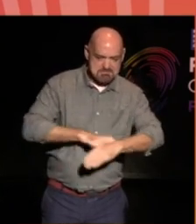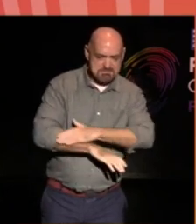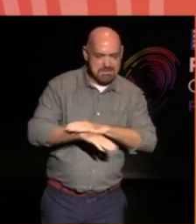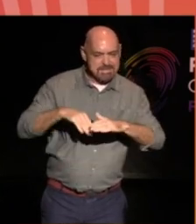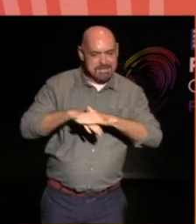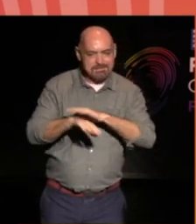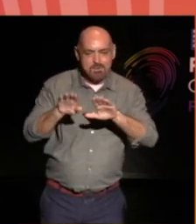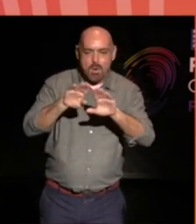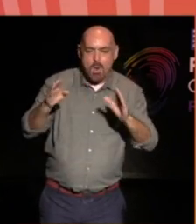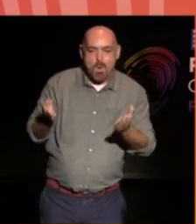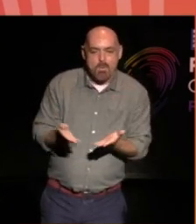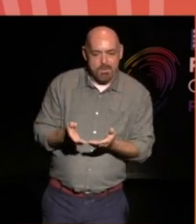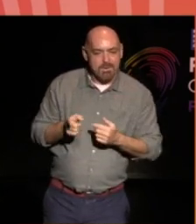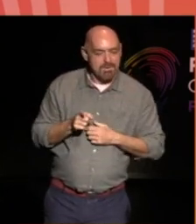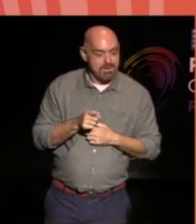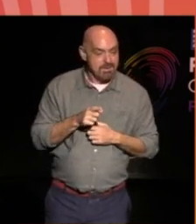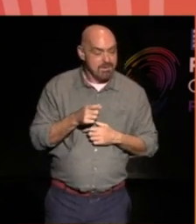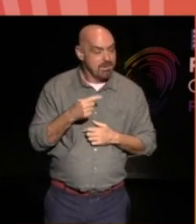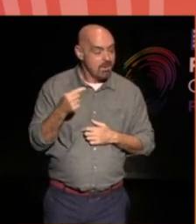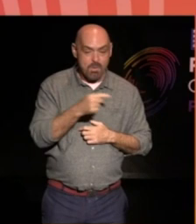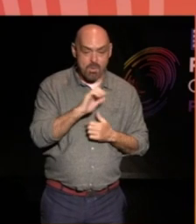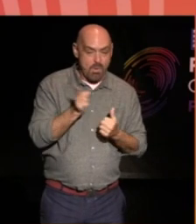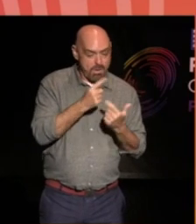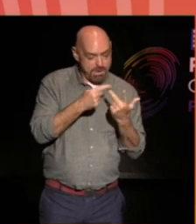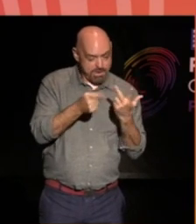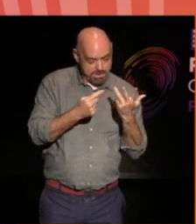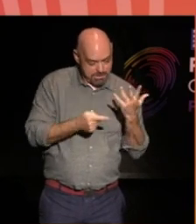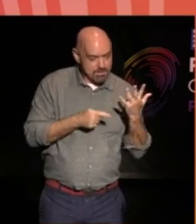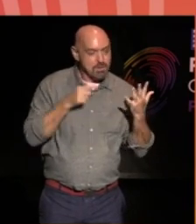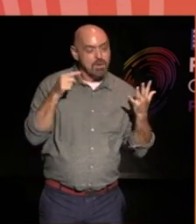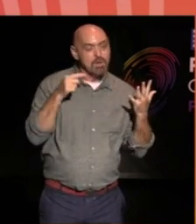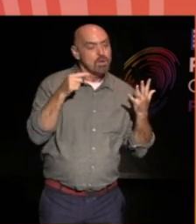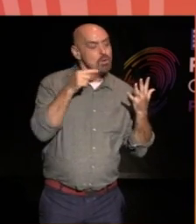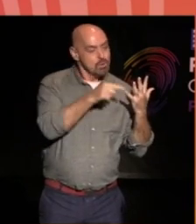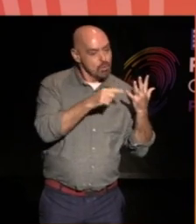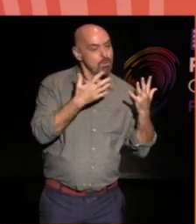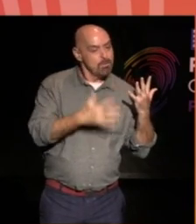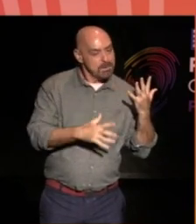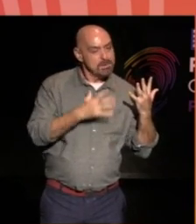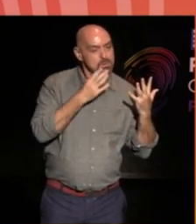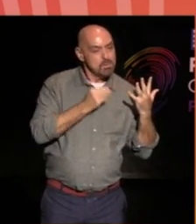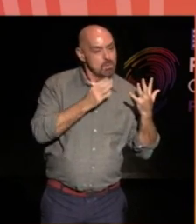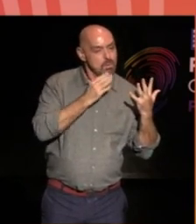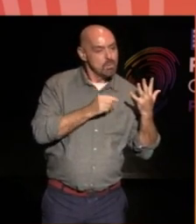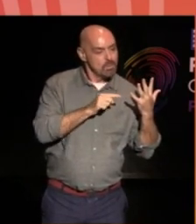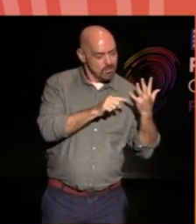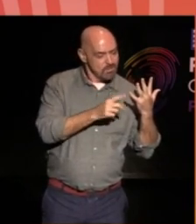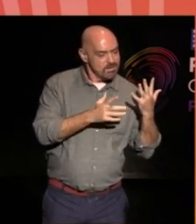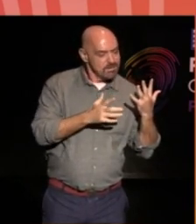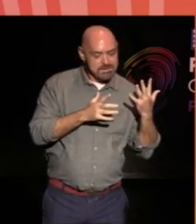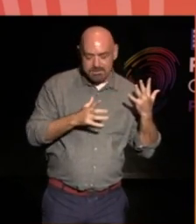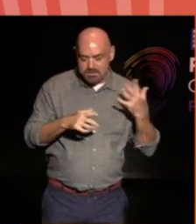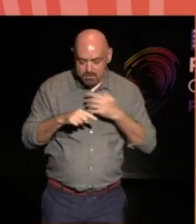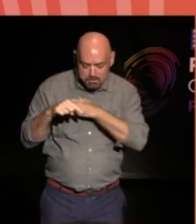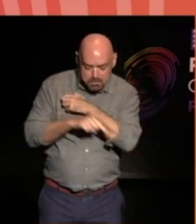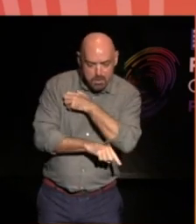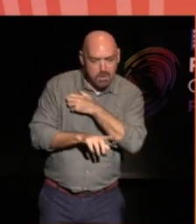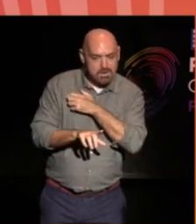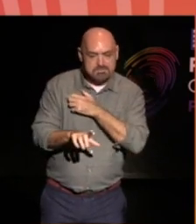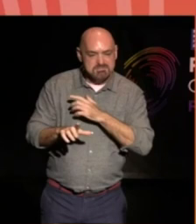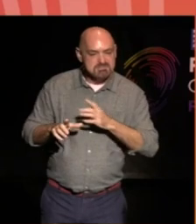stage. And all of those things I know you use to think about how the poorest and the